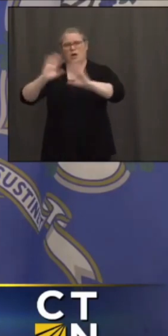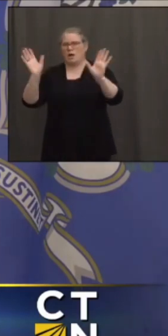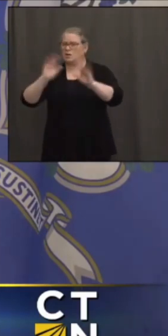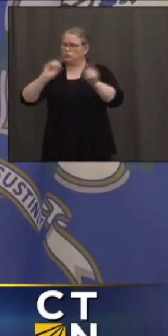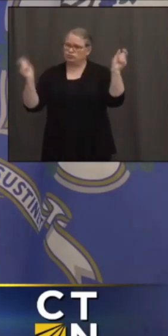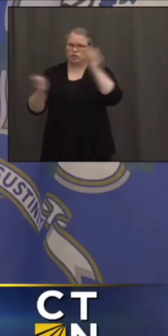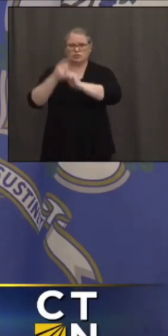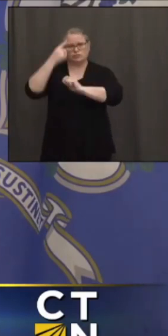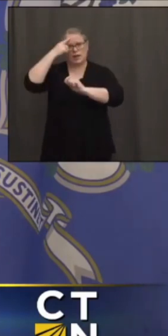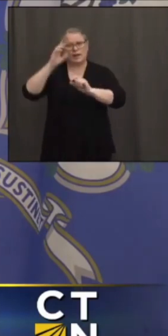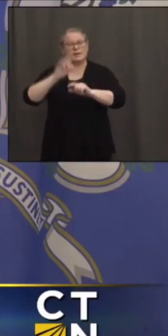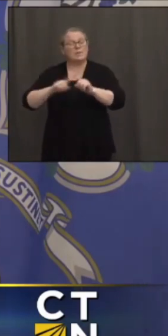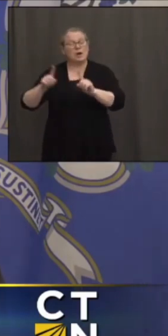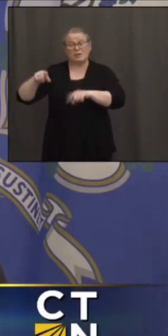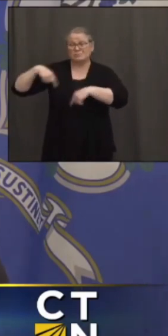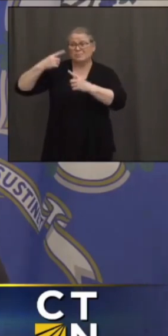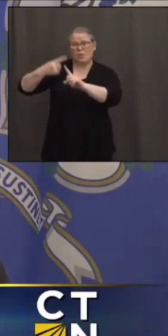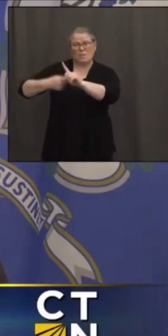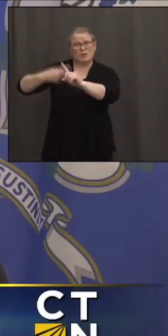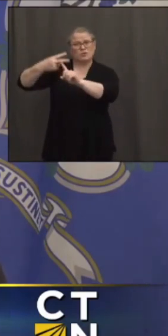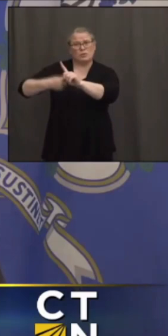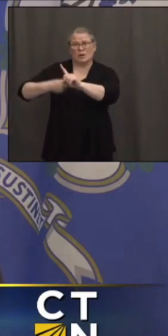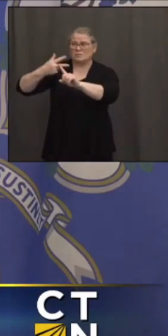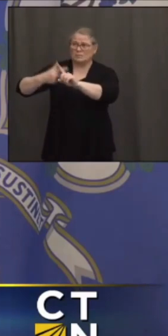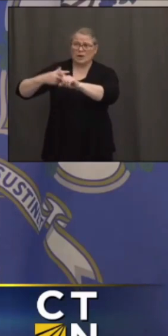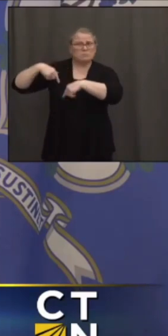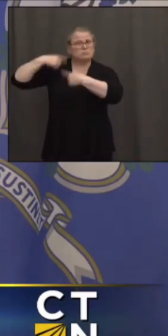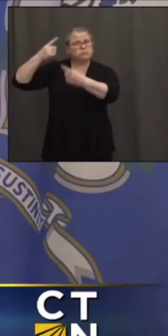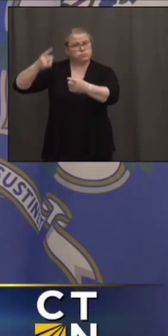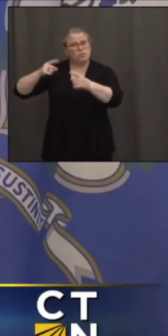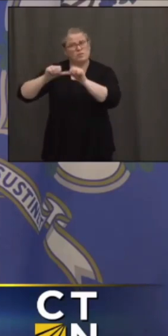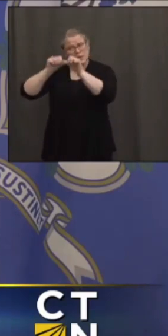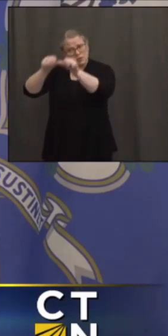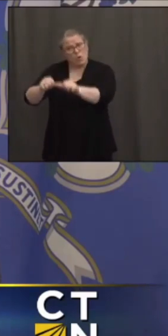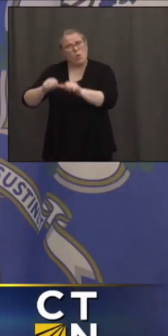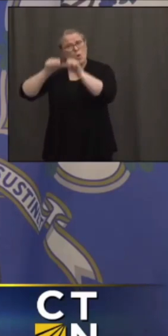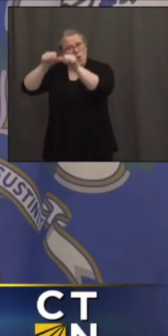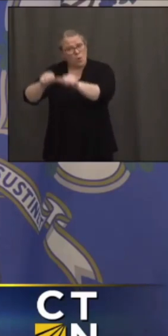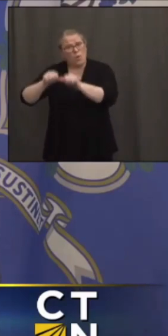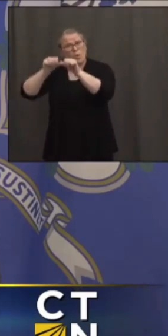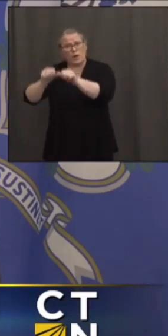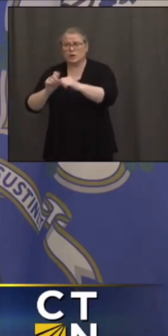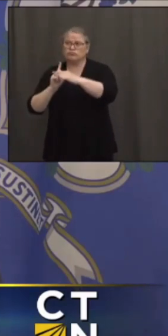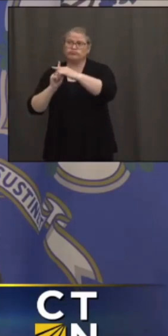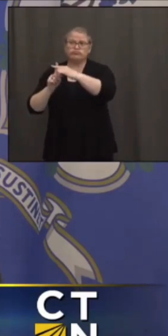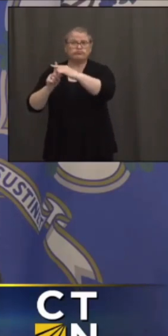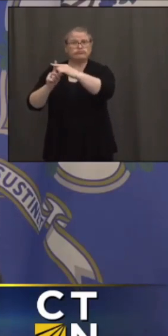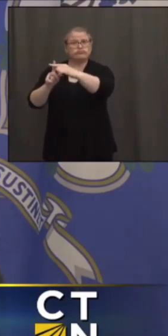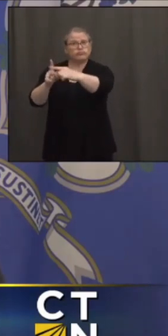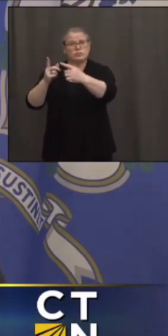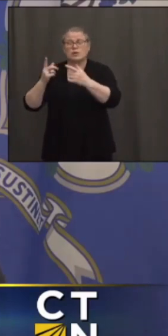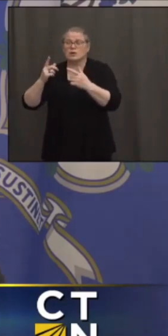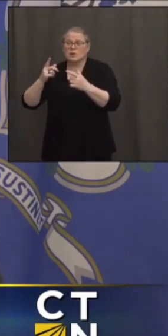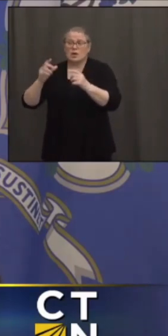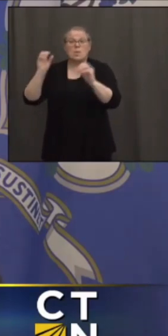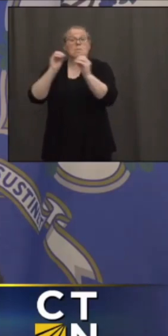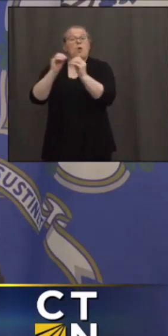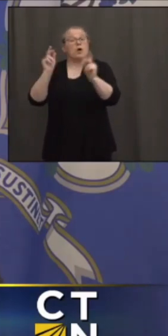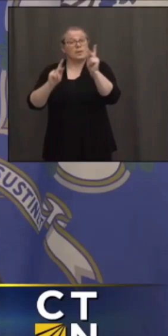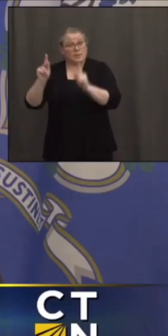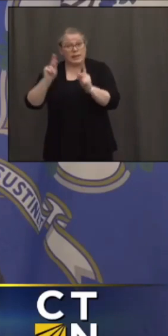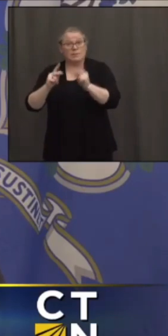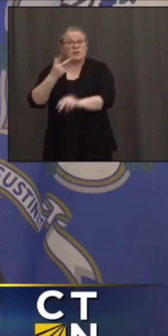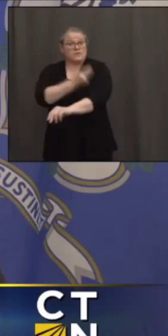even longer than that, we've been on a pretty steady path with more and more people getting vaccinated and us keeping the infection rate